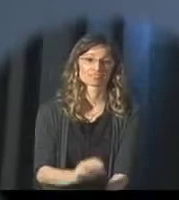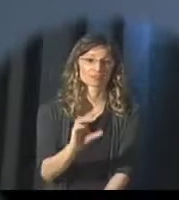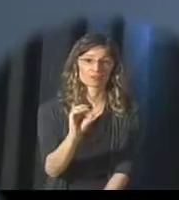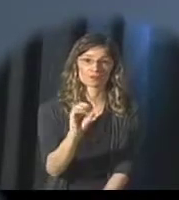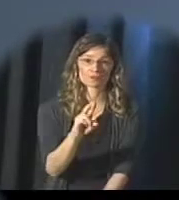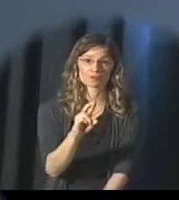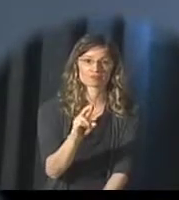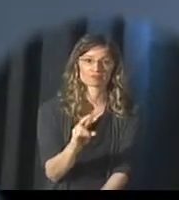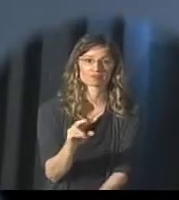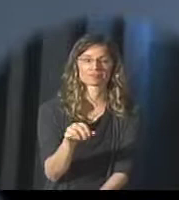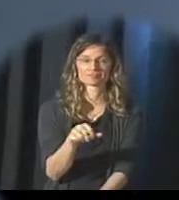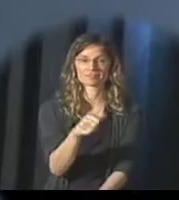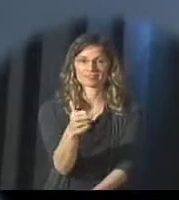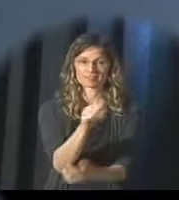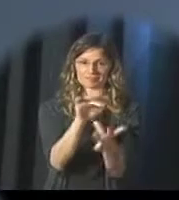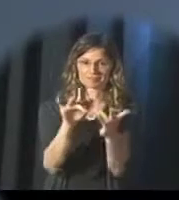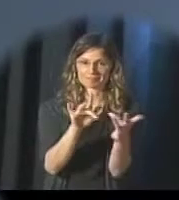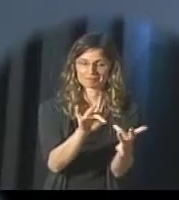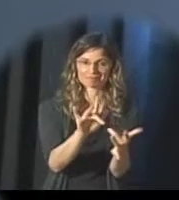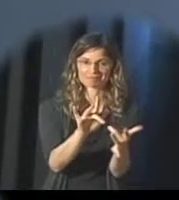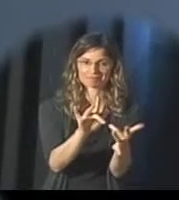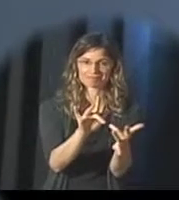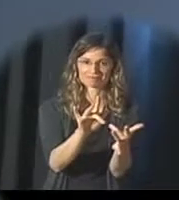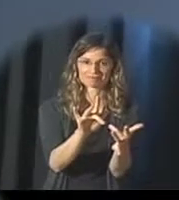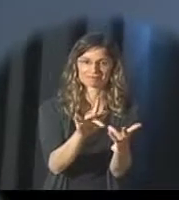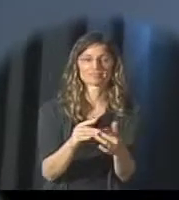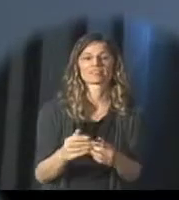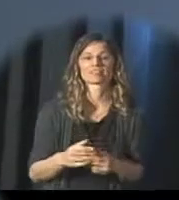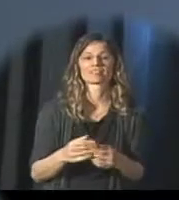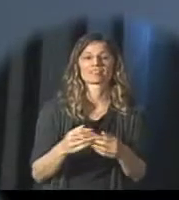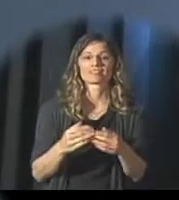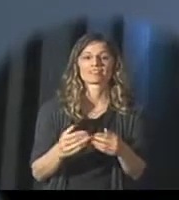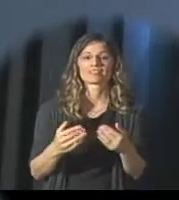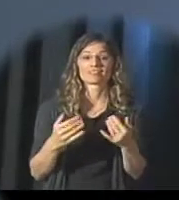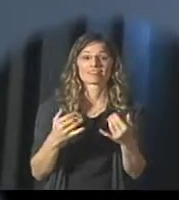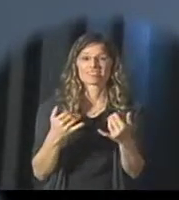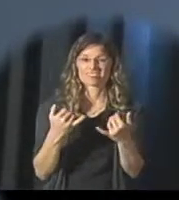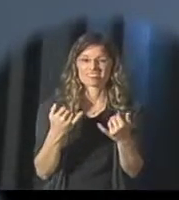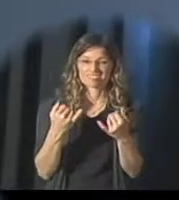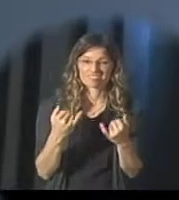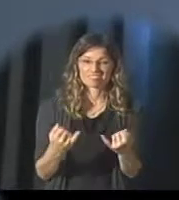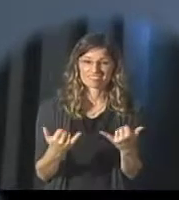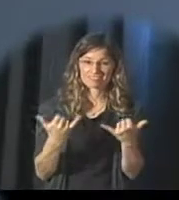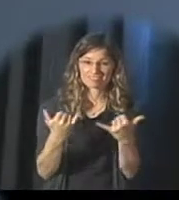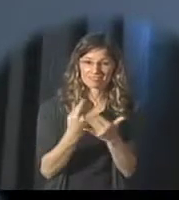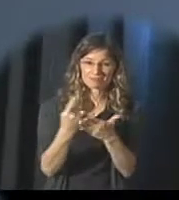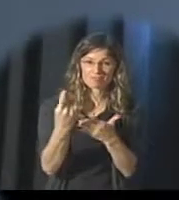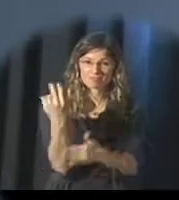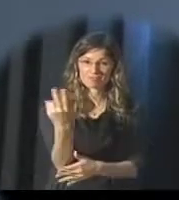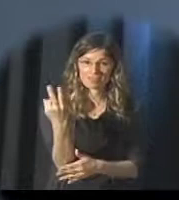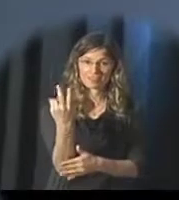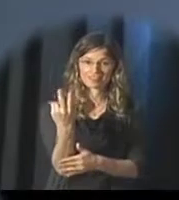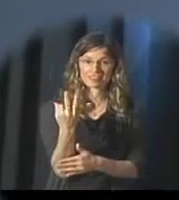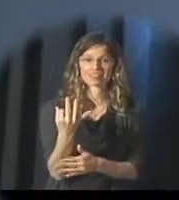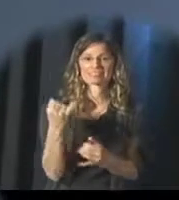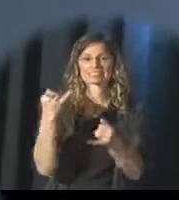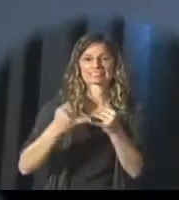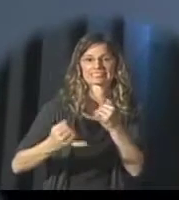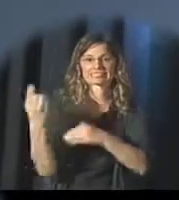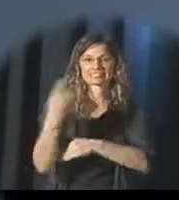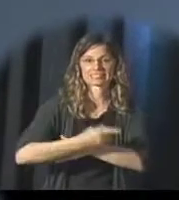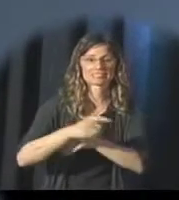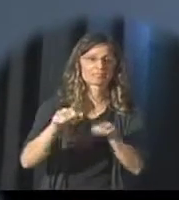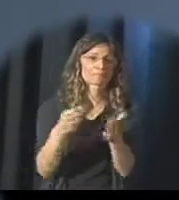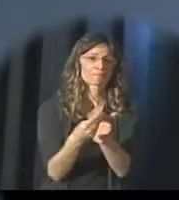yearbookforever.com No books will be sold after this Friday, January 11th Payment plans are